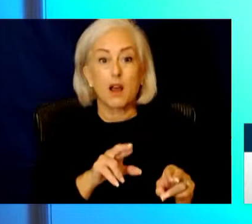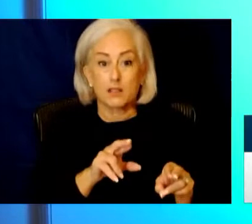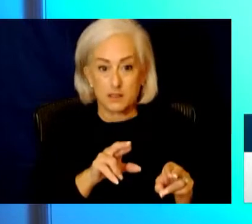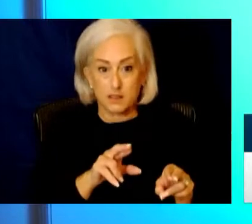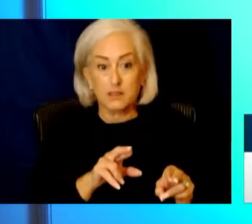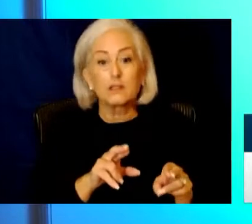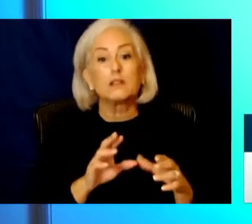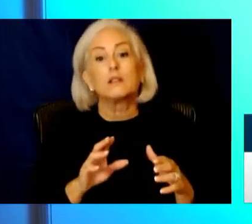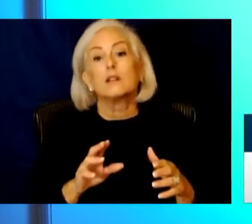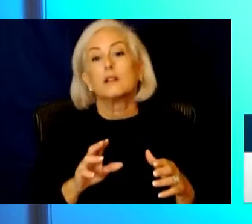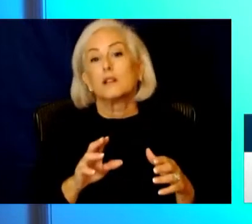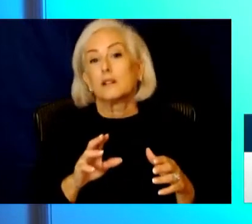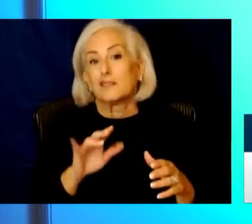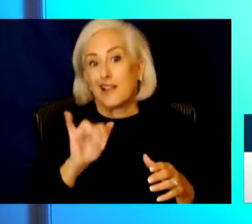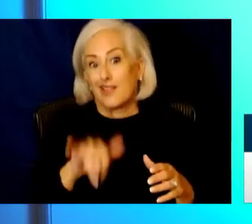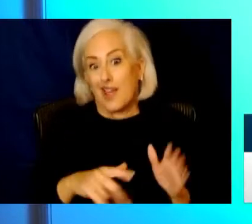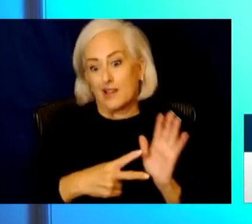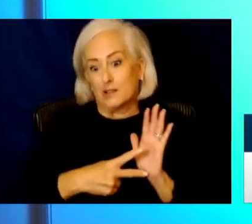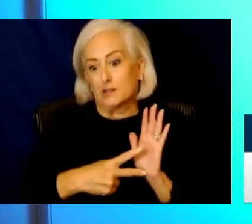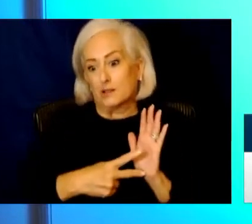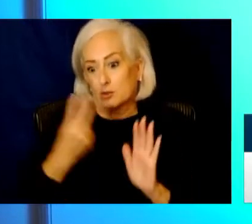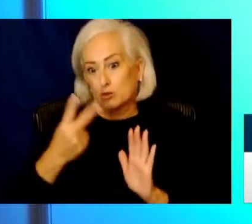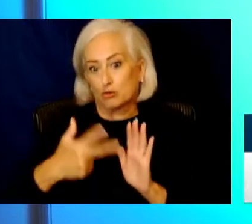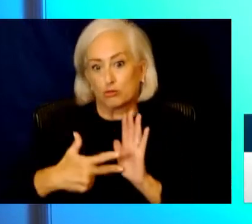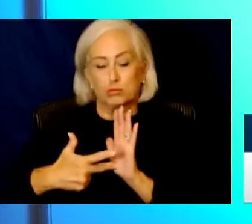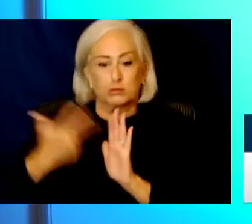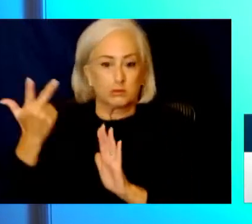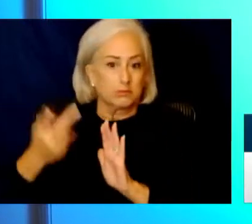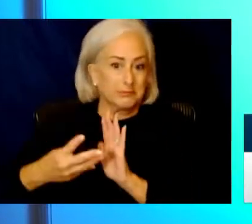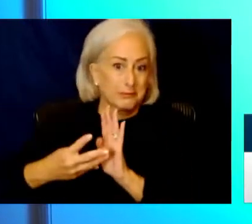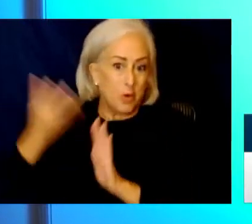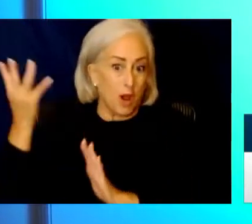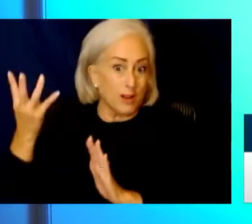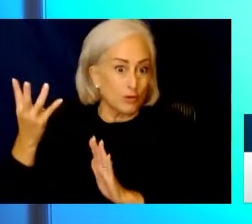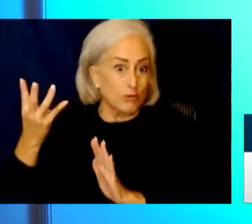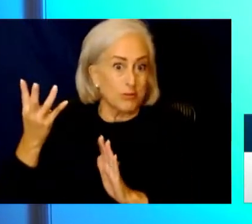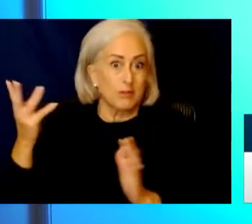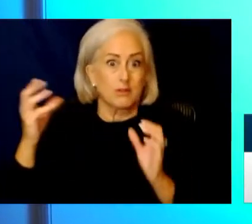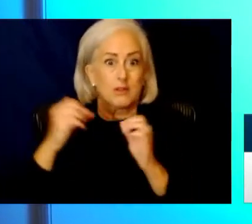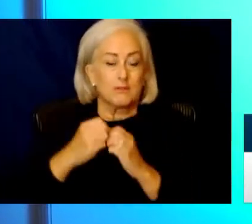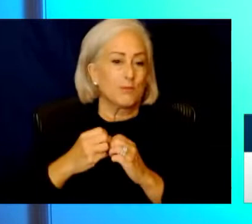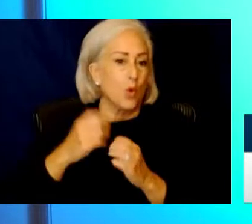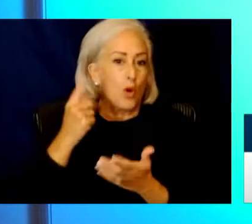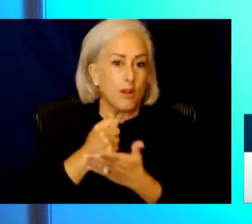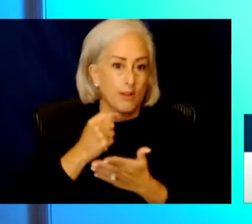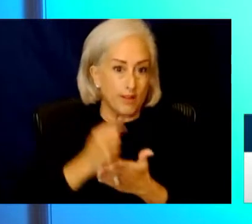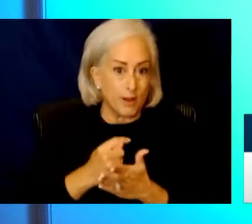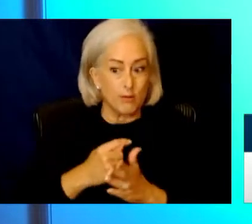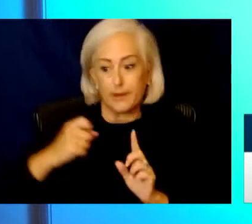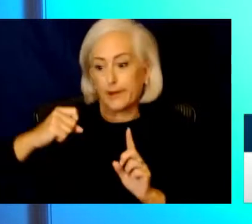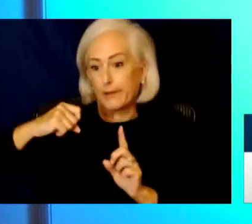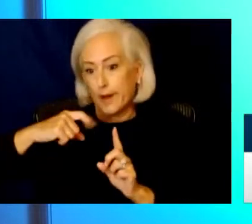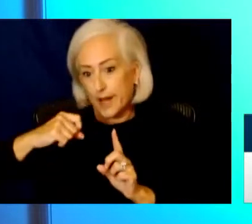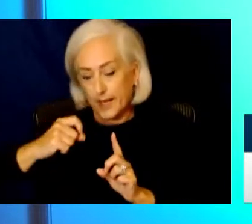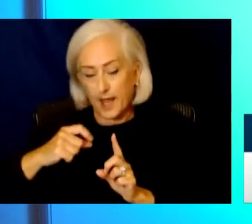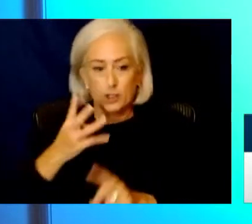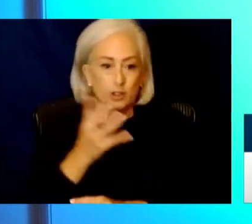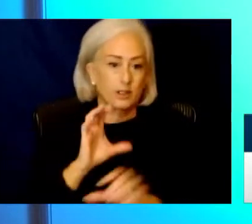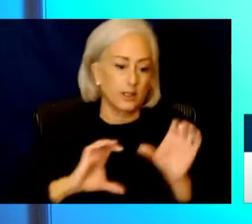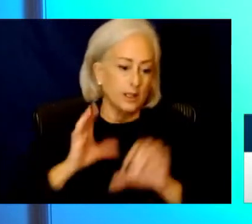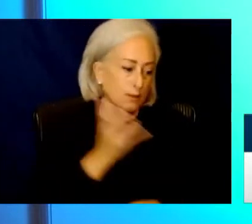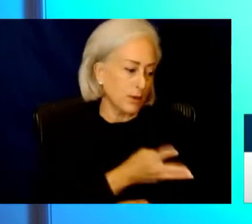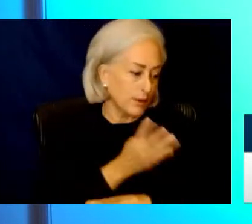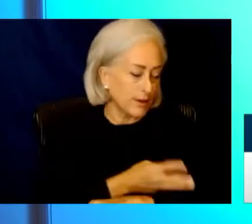triple to quadruple to even more therapy in terms of chemotherapies plus radiation, and so it's